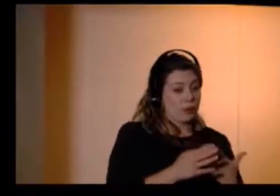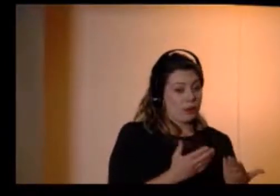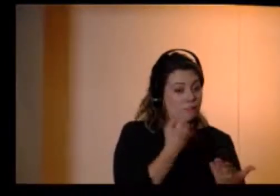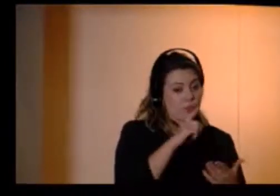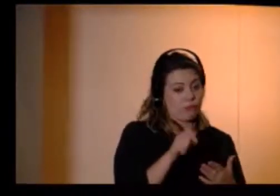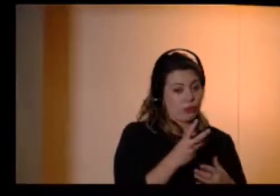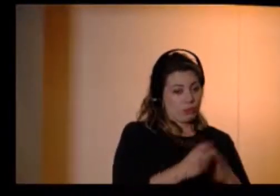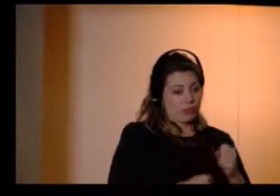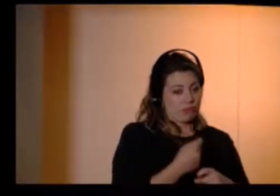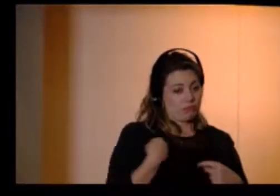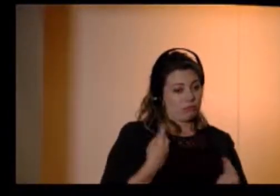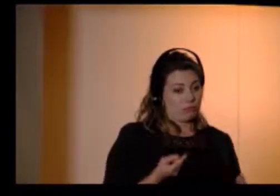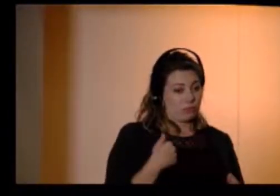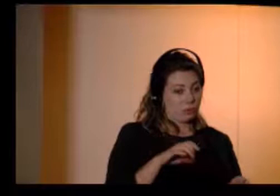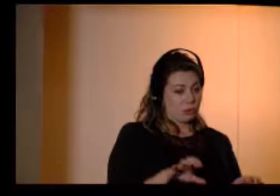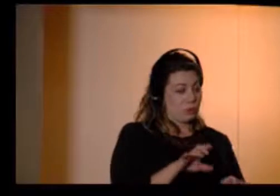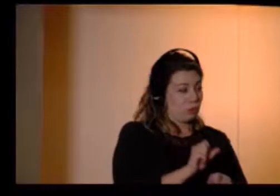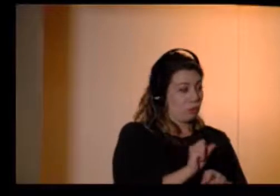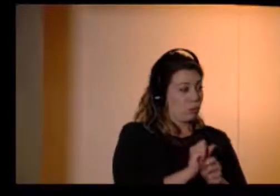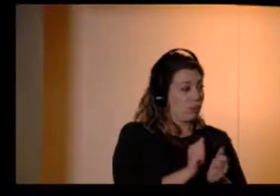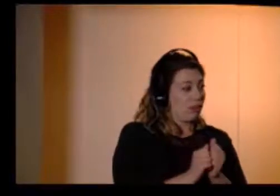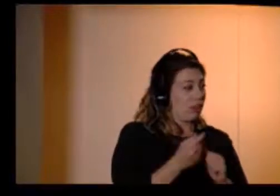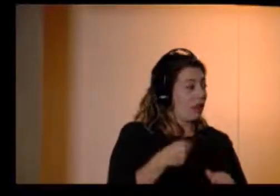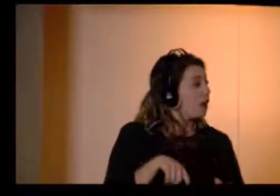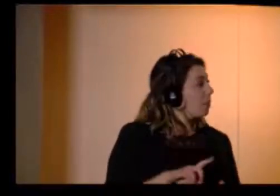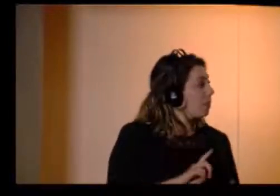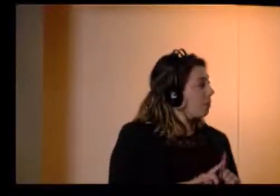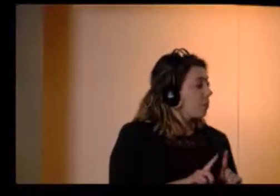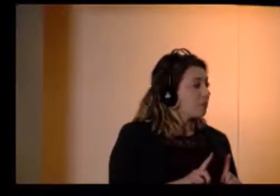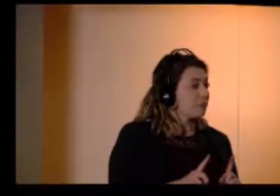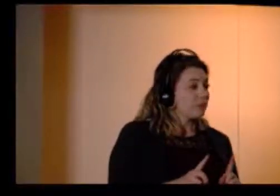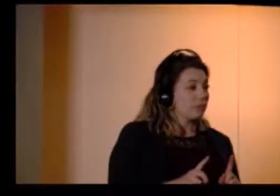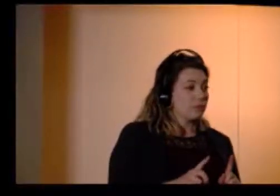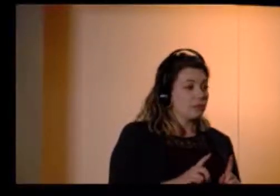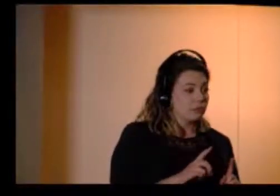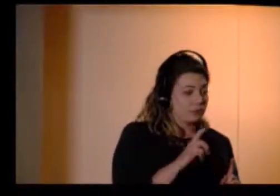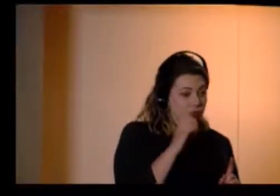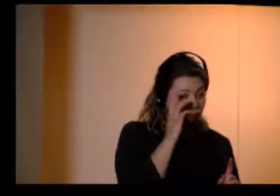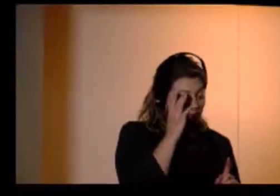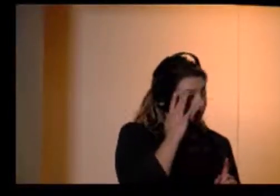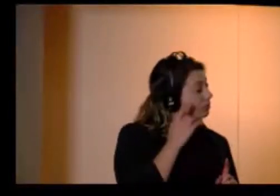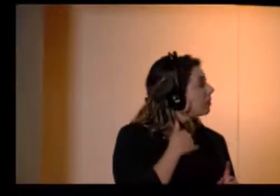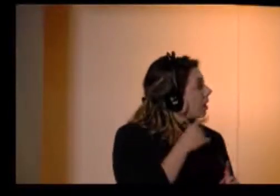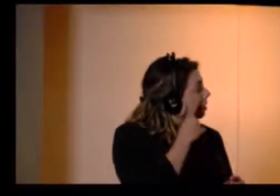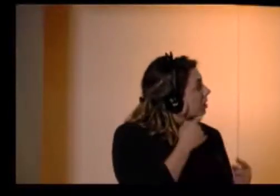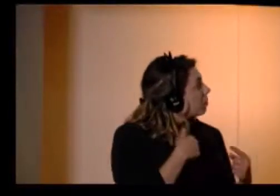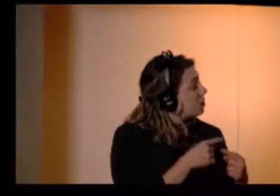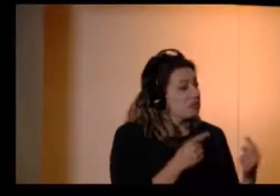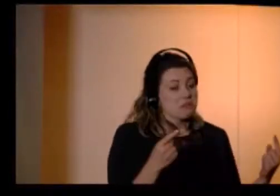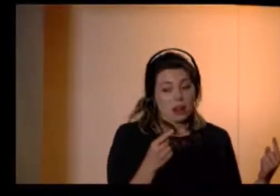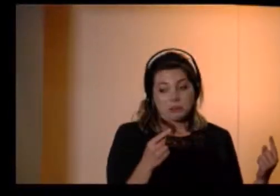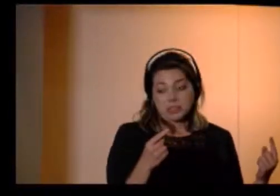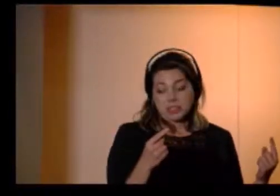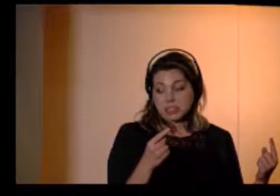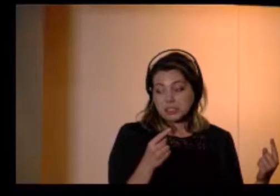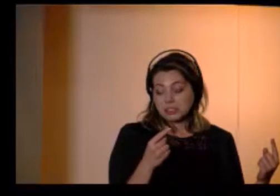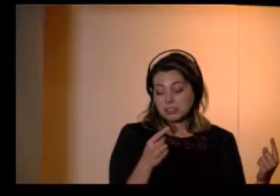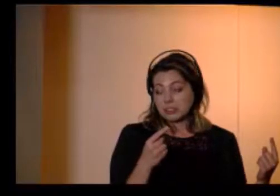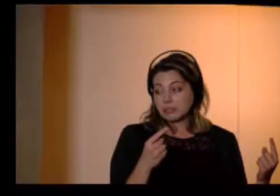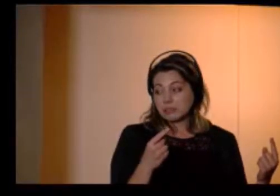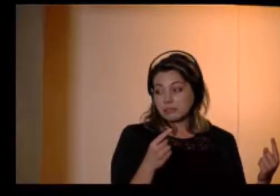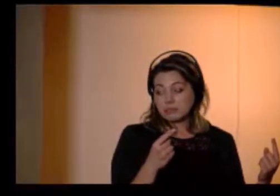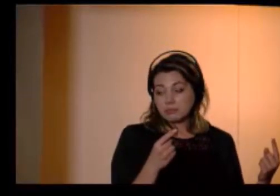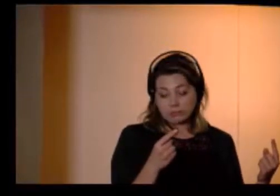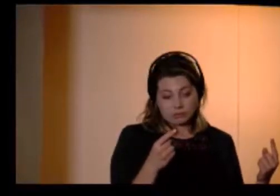of years now and done some work with them. But what I like to think of, we're kind of the opposite end of this spectrum, whereas they're